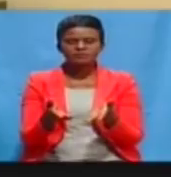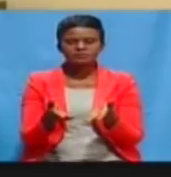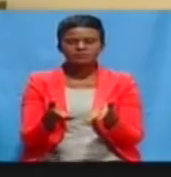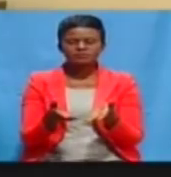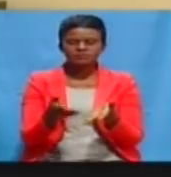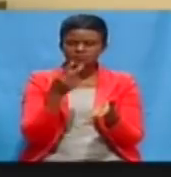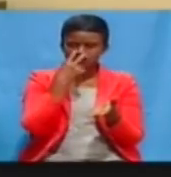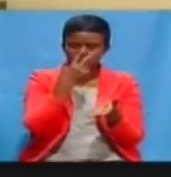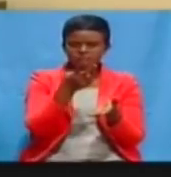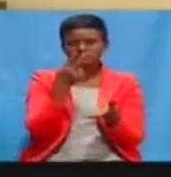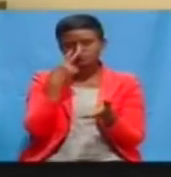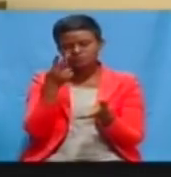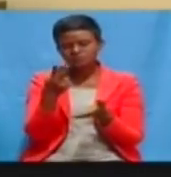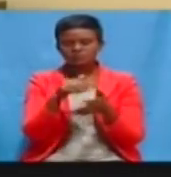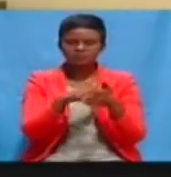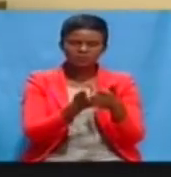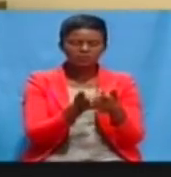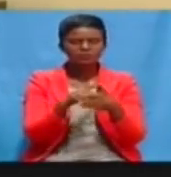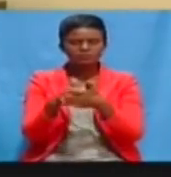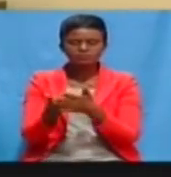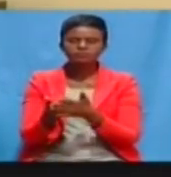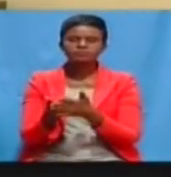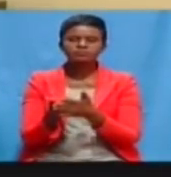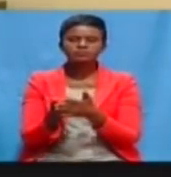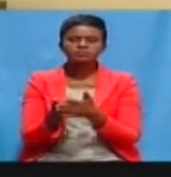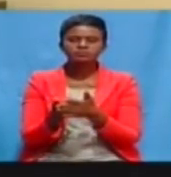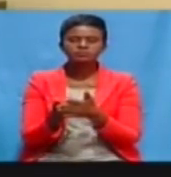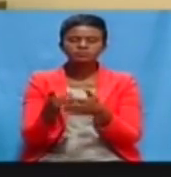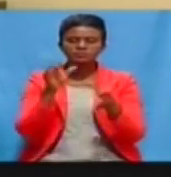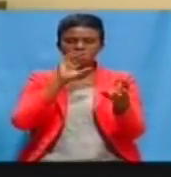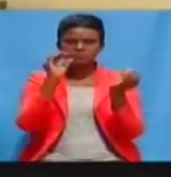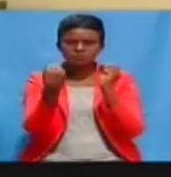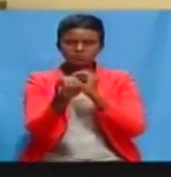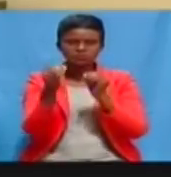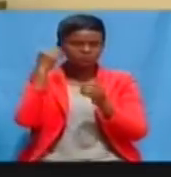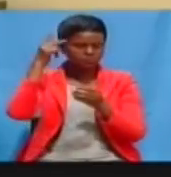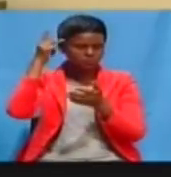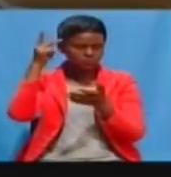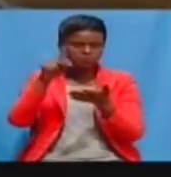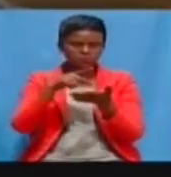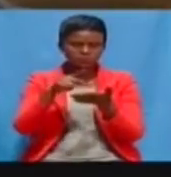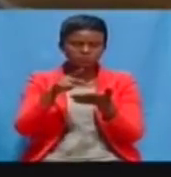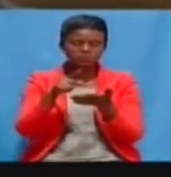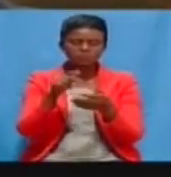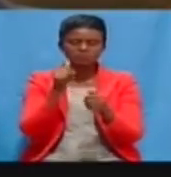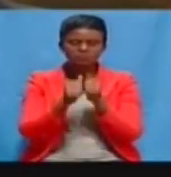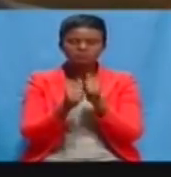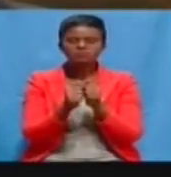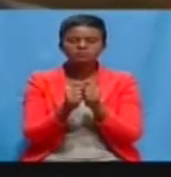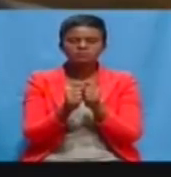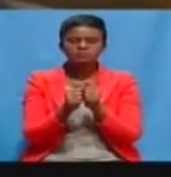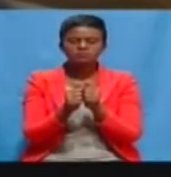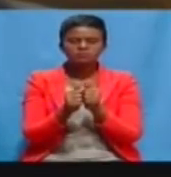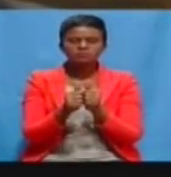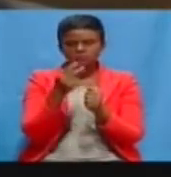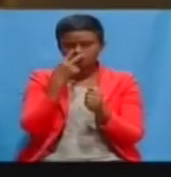see how best they can increase the momentum of an opposition party, which one individual is